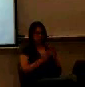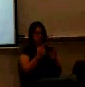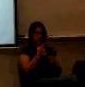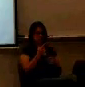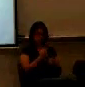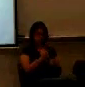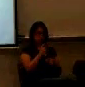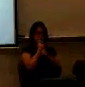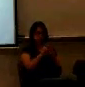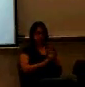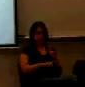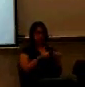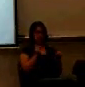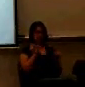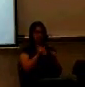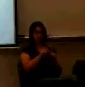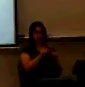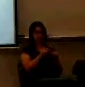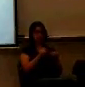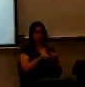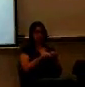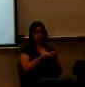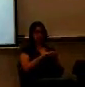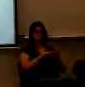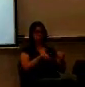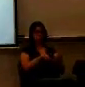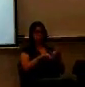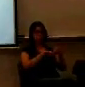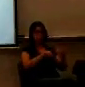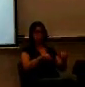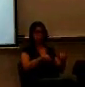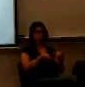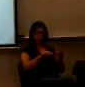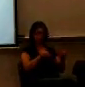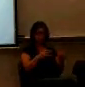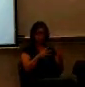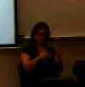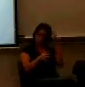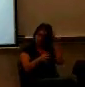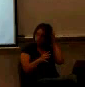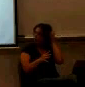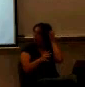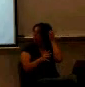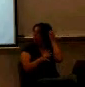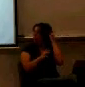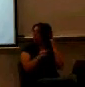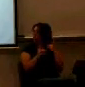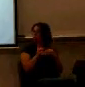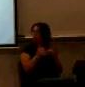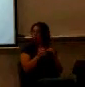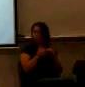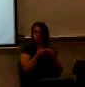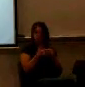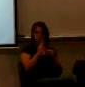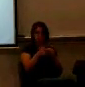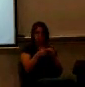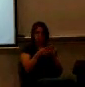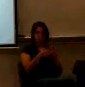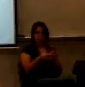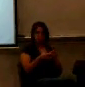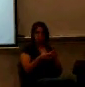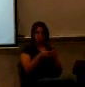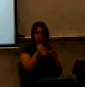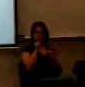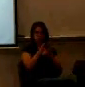much, but then also they can swim, so that's not as big of a problem. And then there's one other thing that we've talked about related to that. They